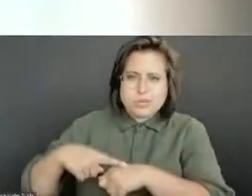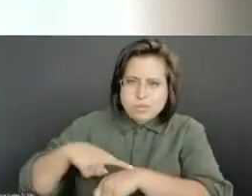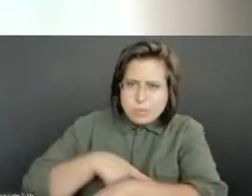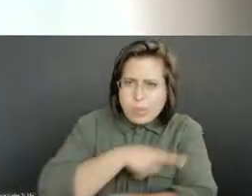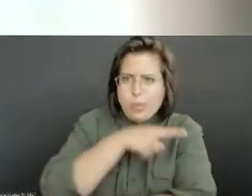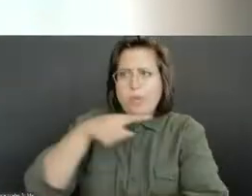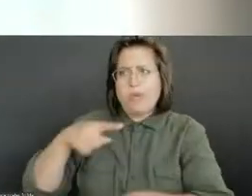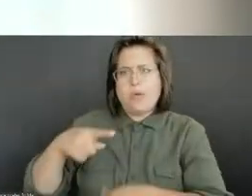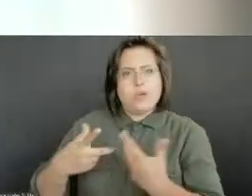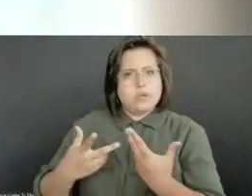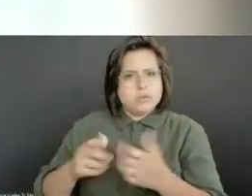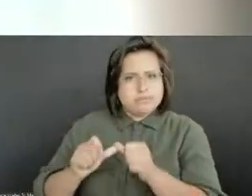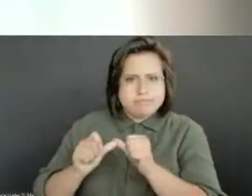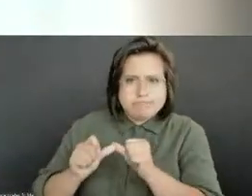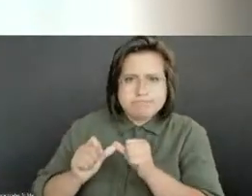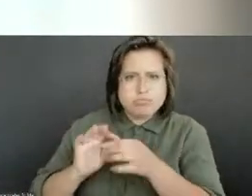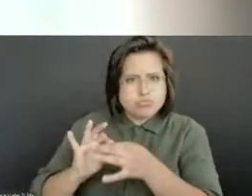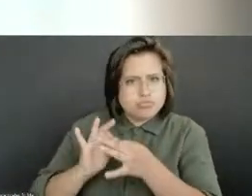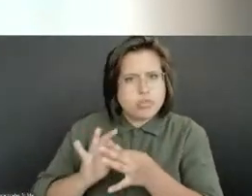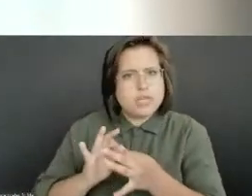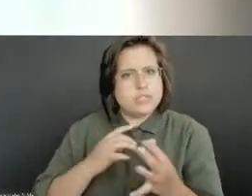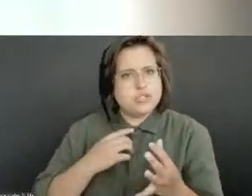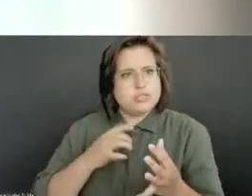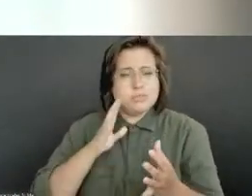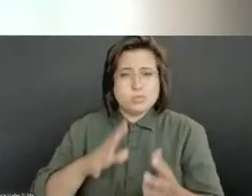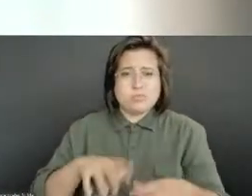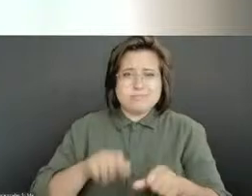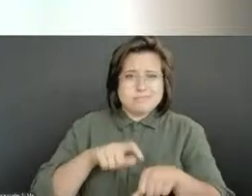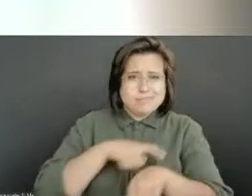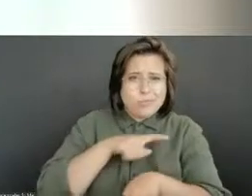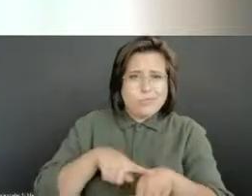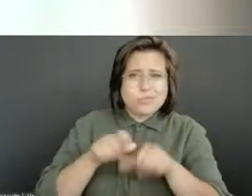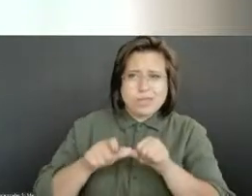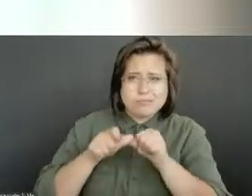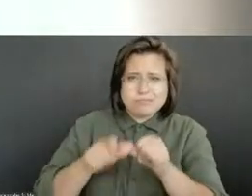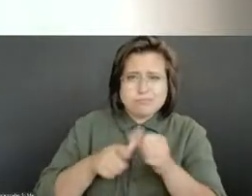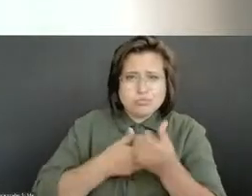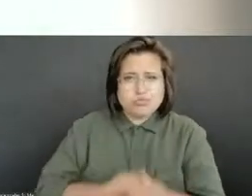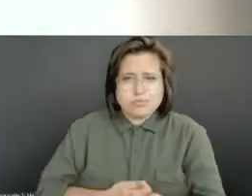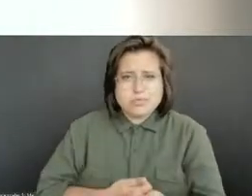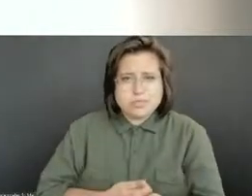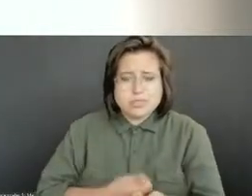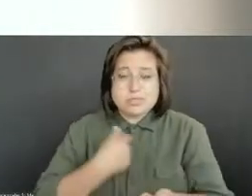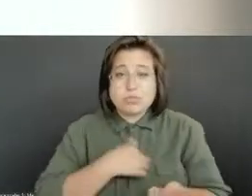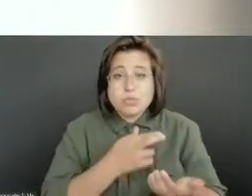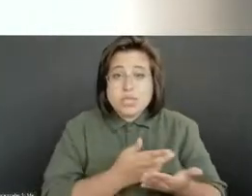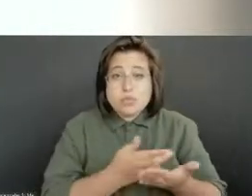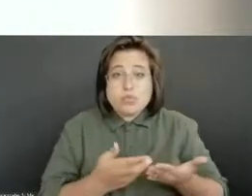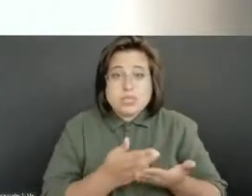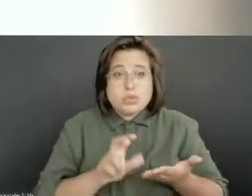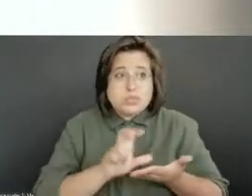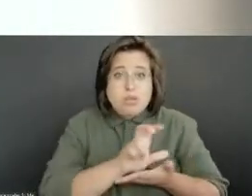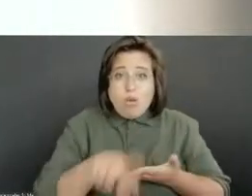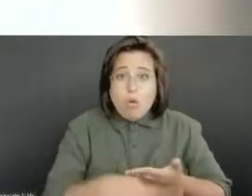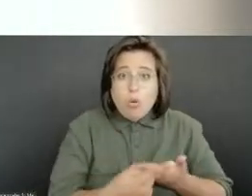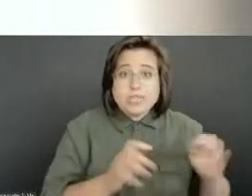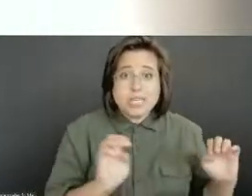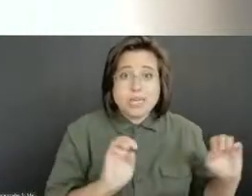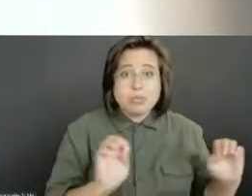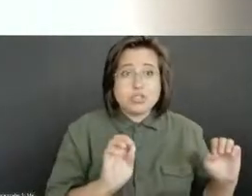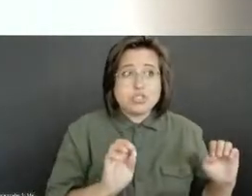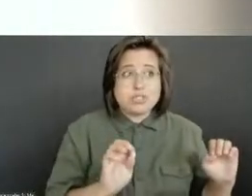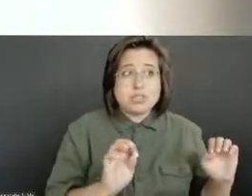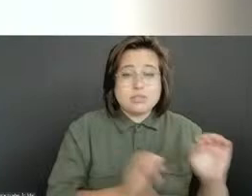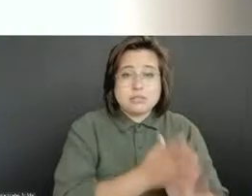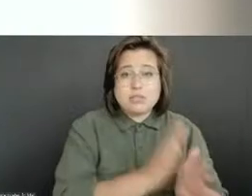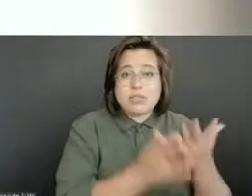trust building in order to bring these communities where they should be. We cannot pour our resources on only for emergencies and then withdraw to the systems that